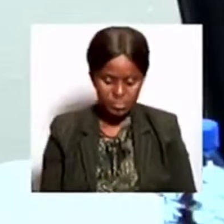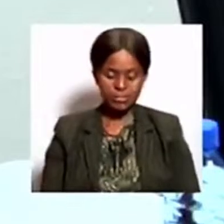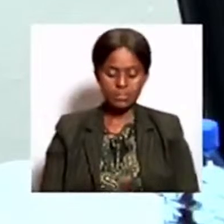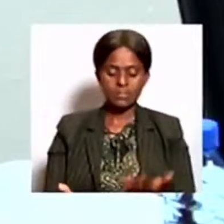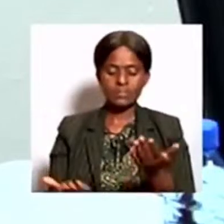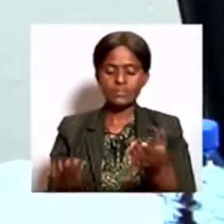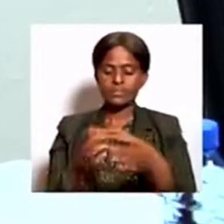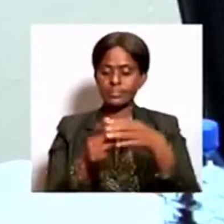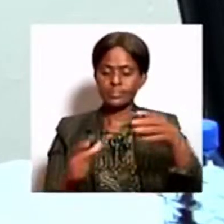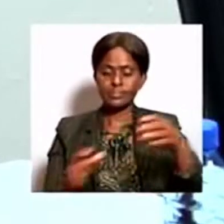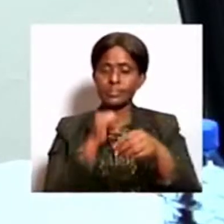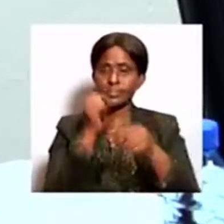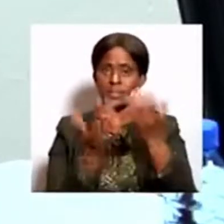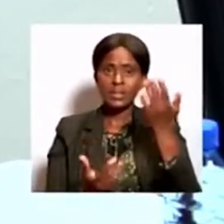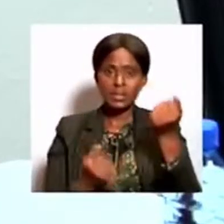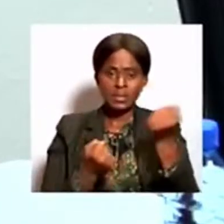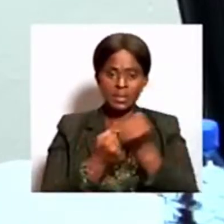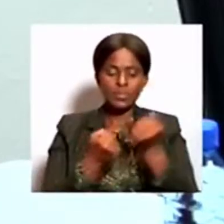deposit slip,